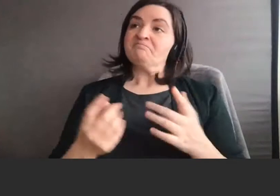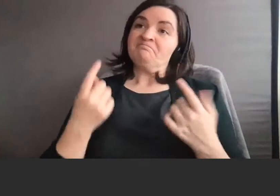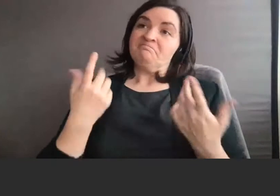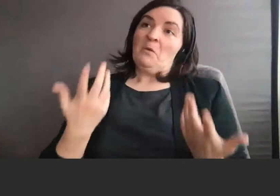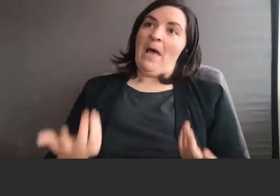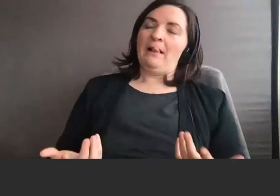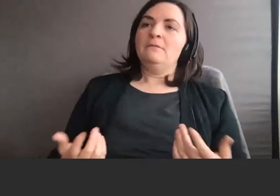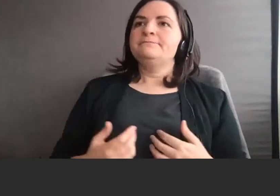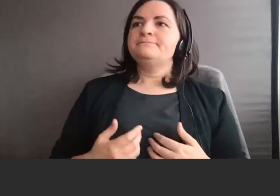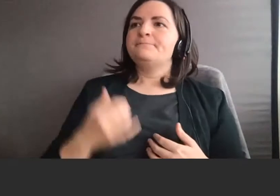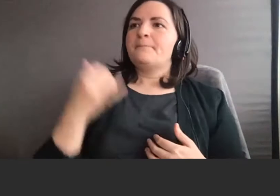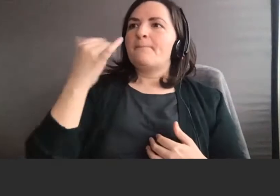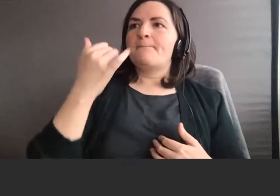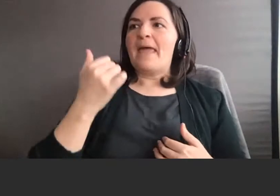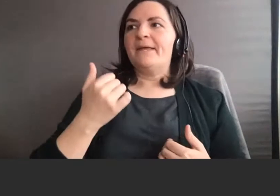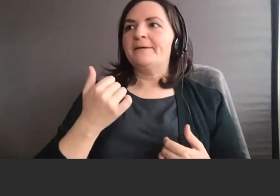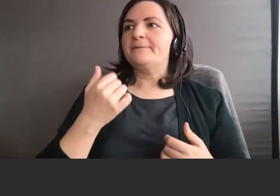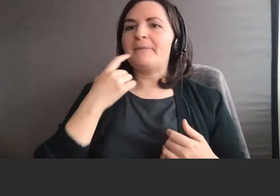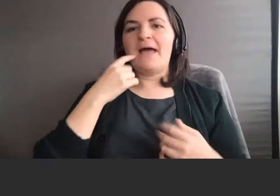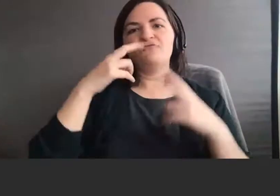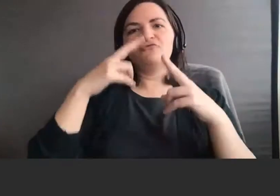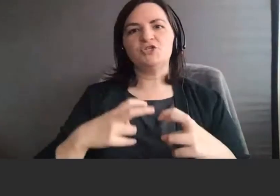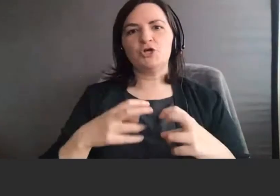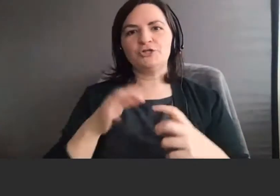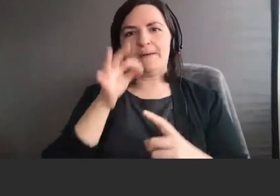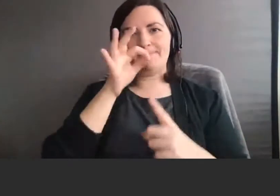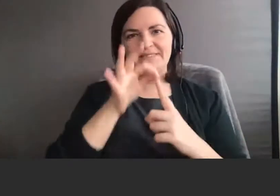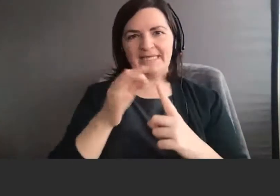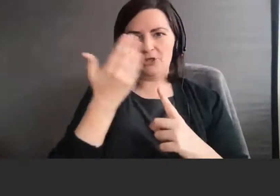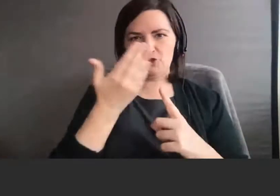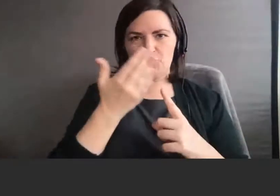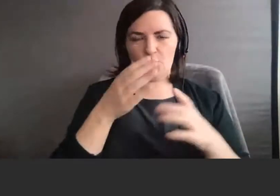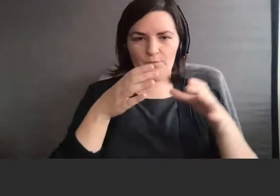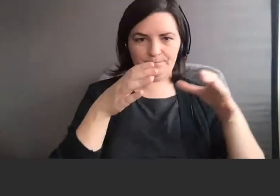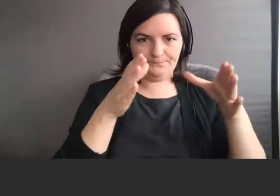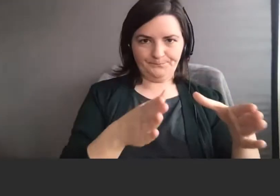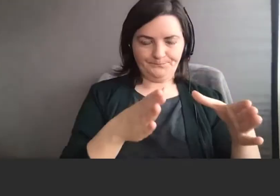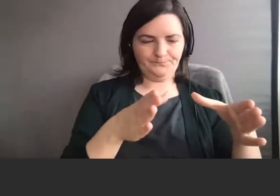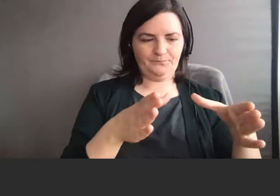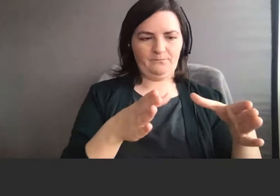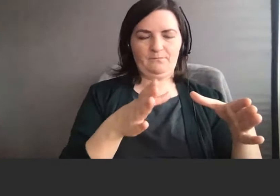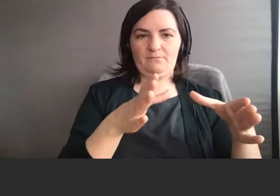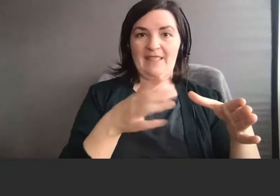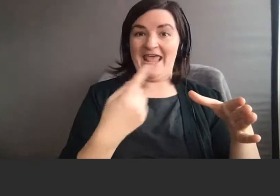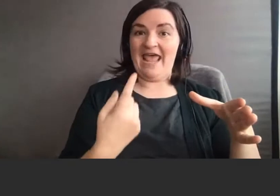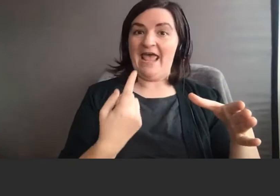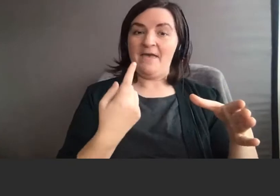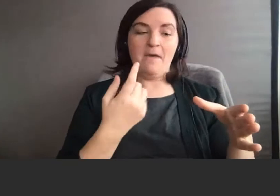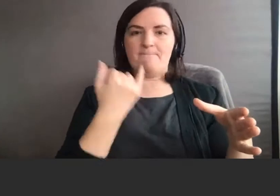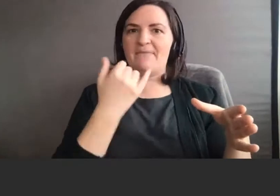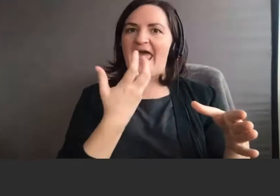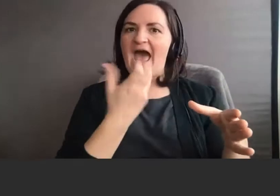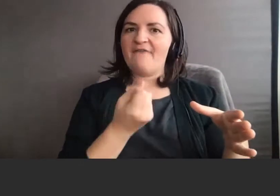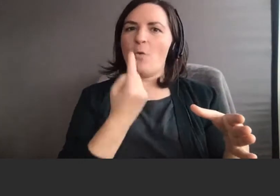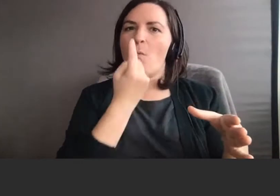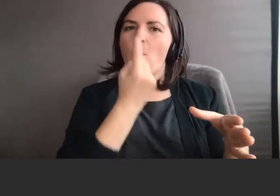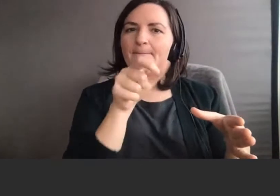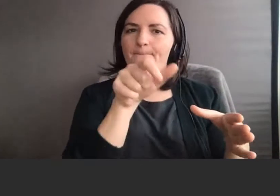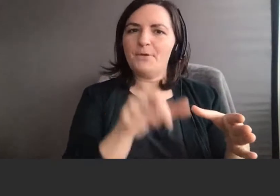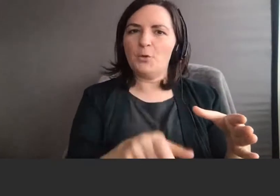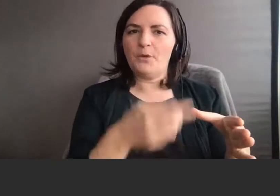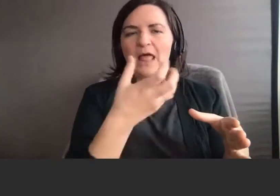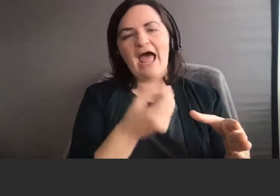school manages the needs of one particular pupil who has a